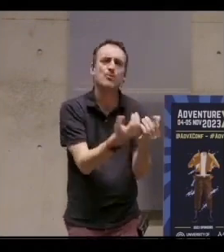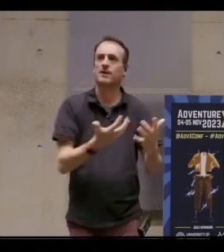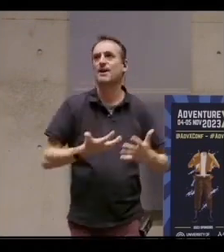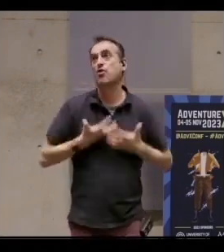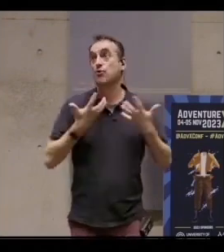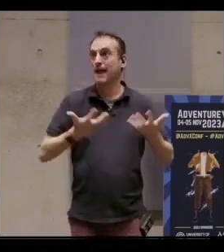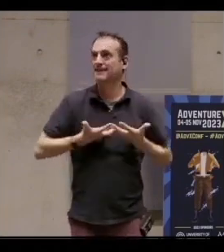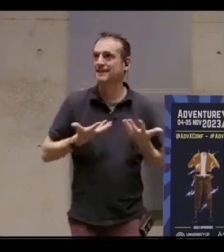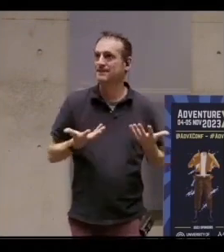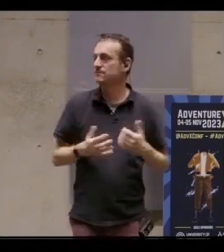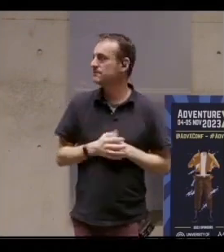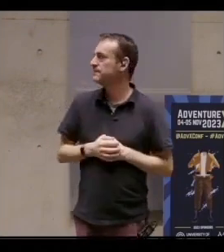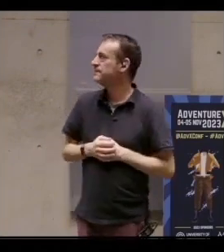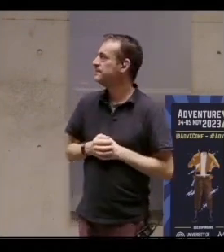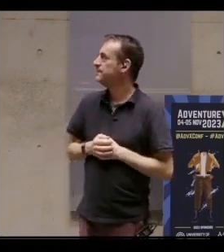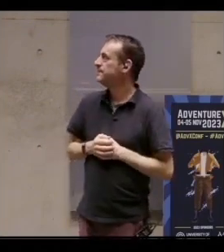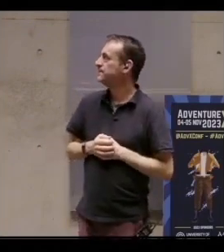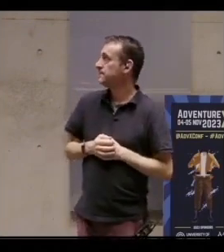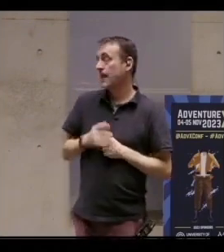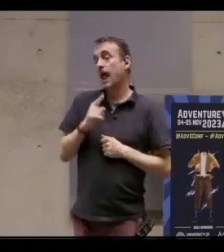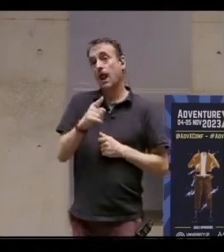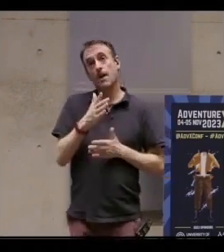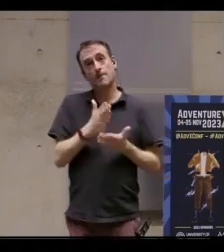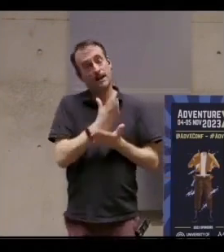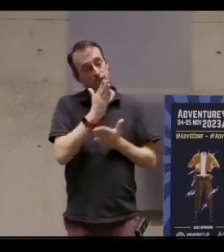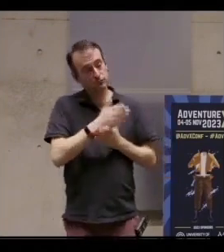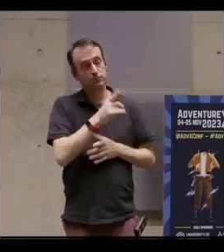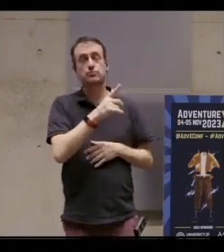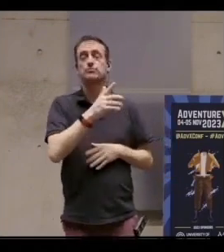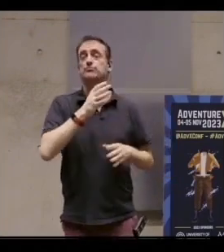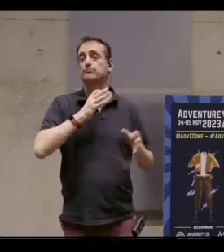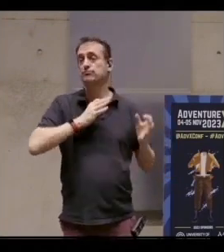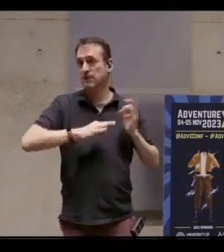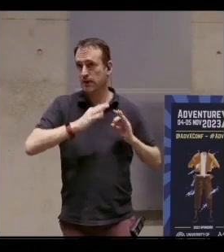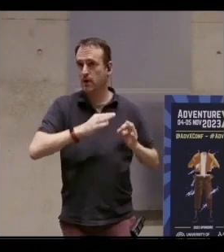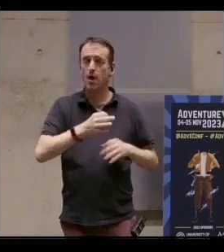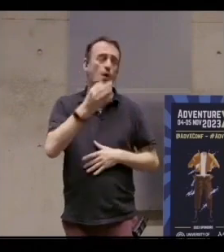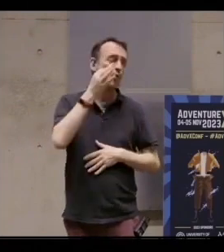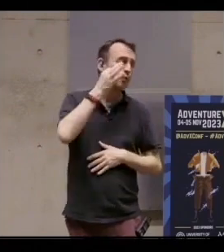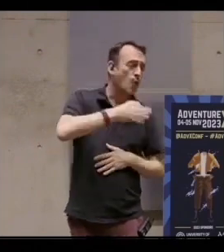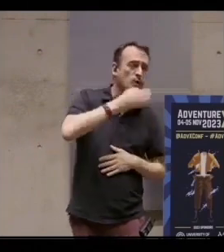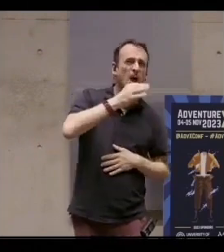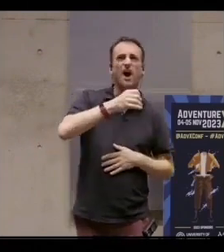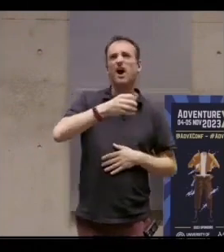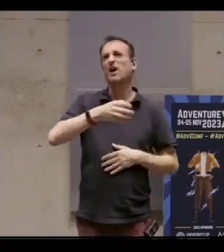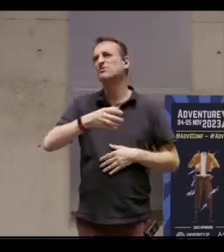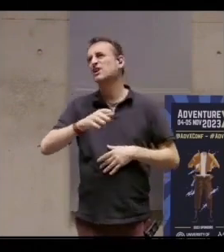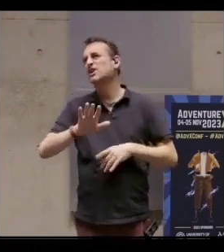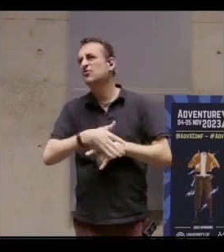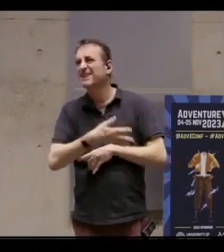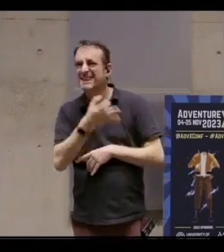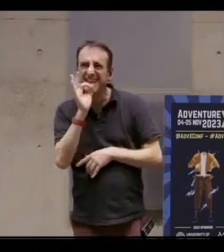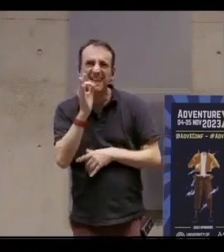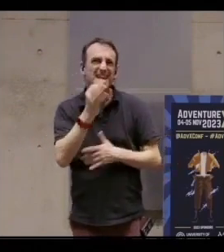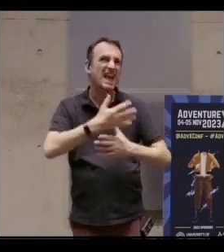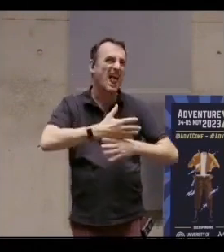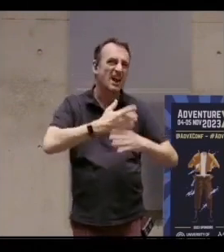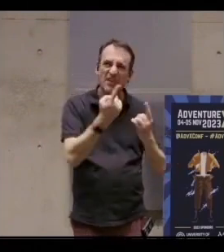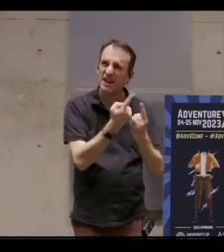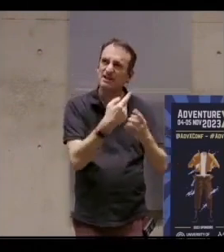There we go, sorry. And I'll make sure that they have water, green tea, anything else that they want. Oh, pants.